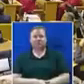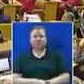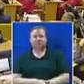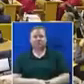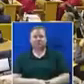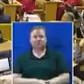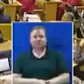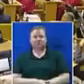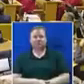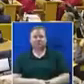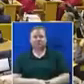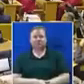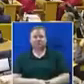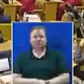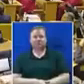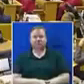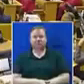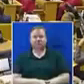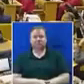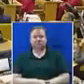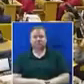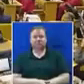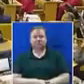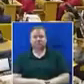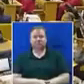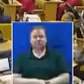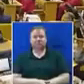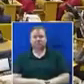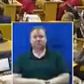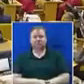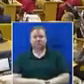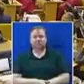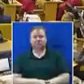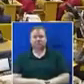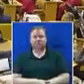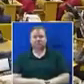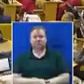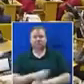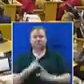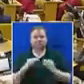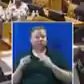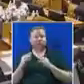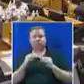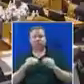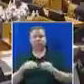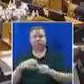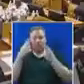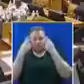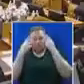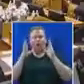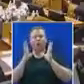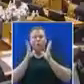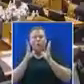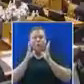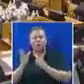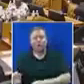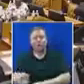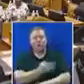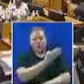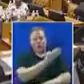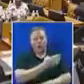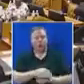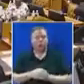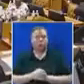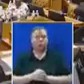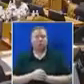point give you order, nonsense. He's off the not scared of Mike. He's off the you. Honorable Malema, please leave the house. I'm not part Chair of